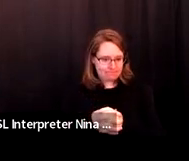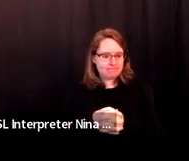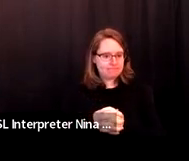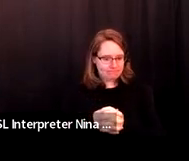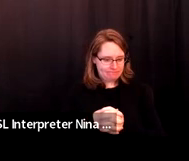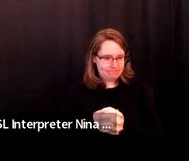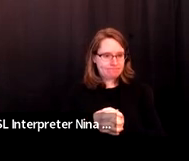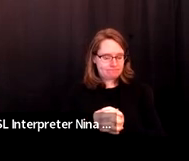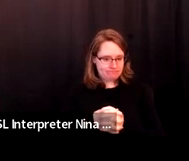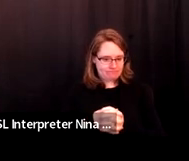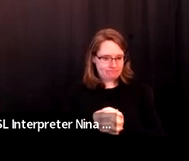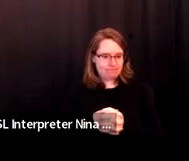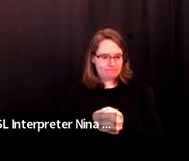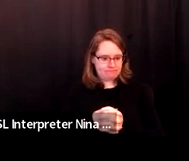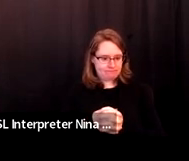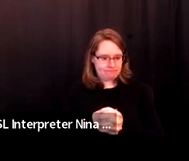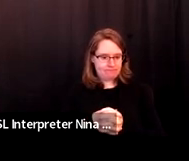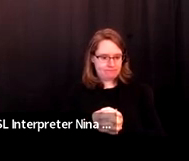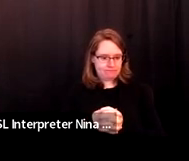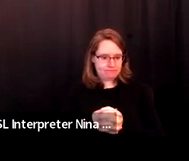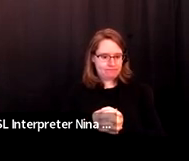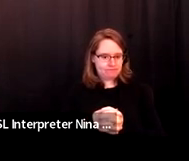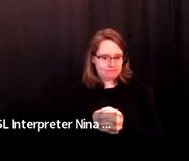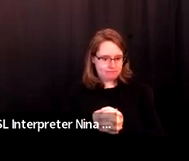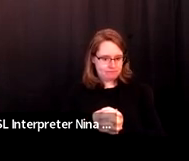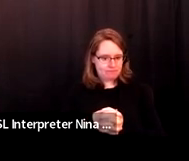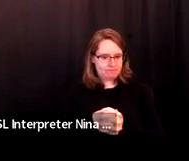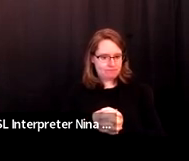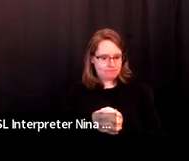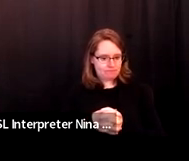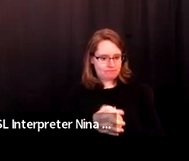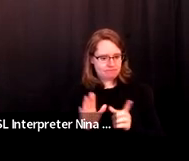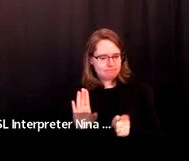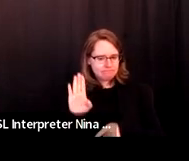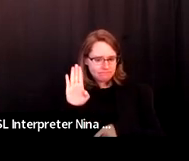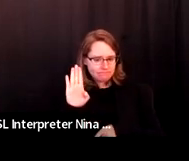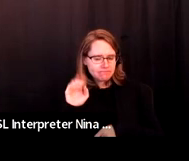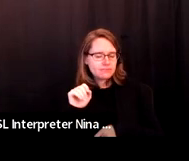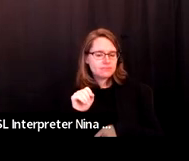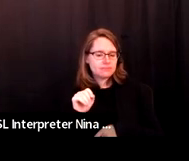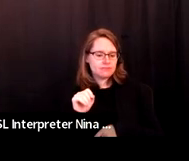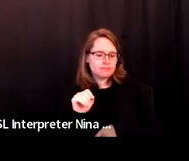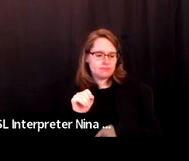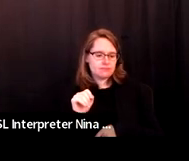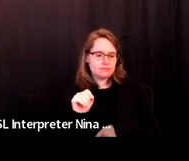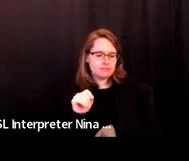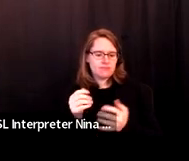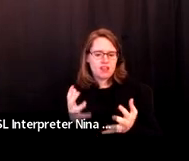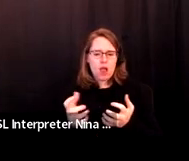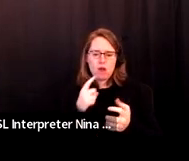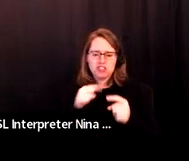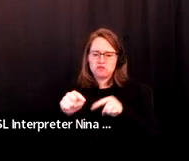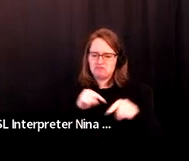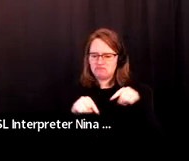be delivering to the governor and lieutenant governor. What if we did strip back out that Evergreen Fund